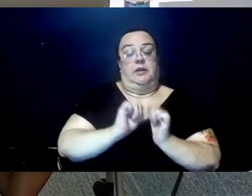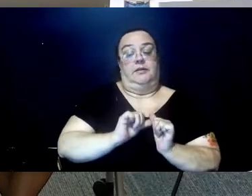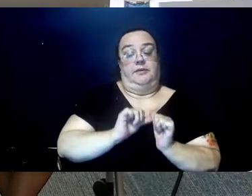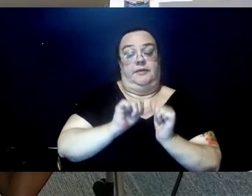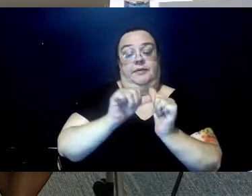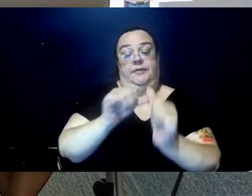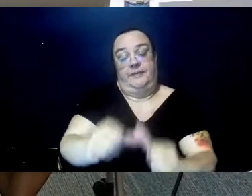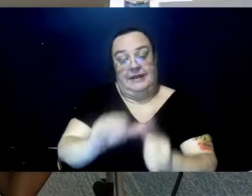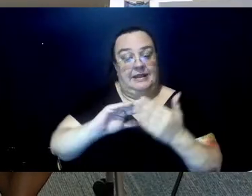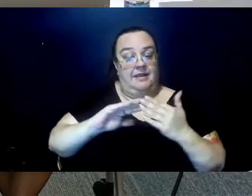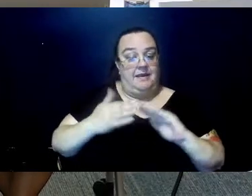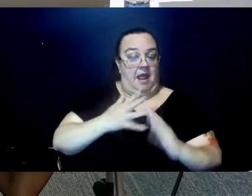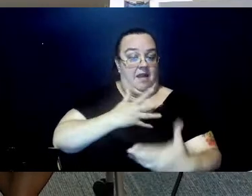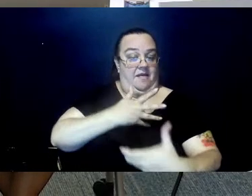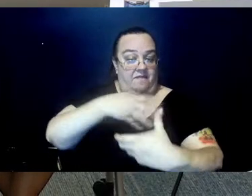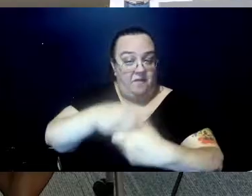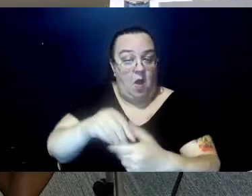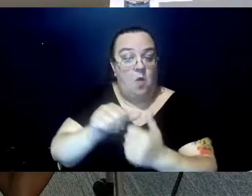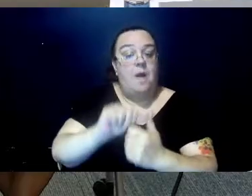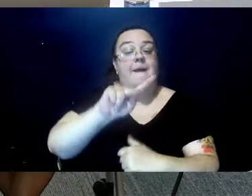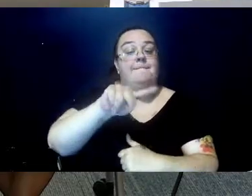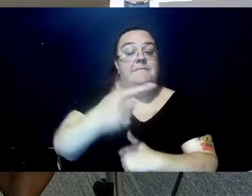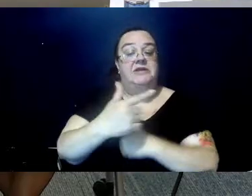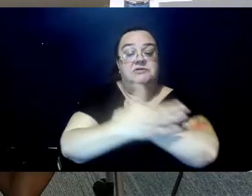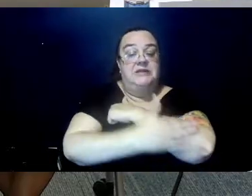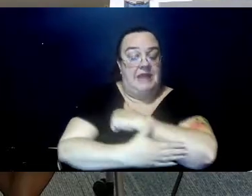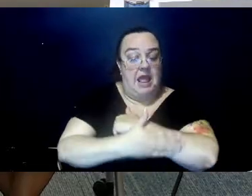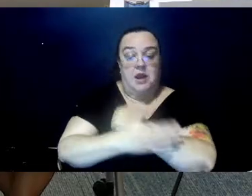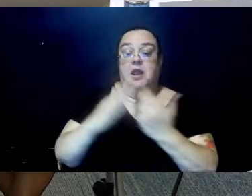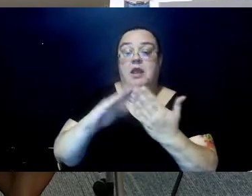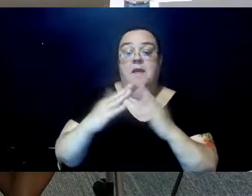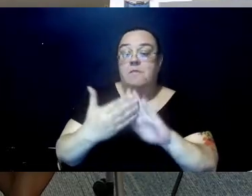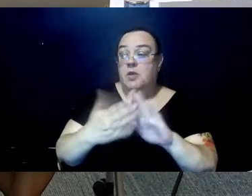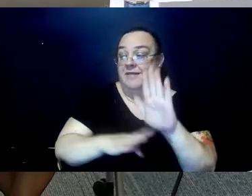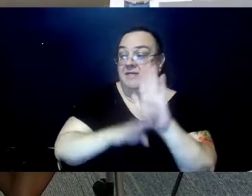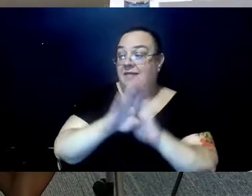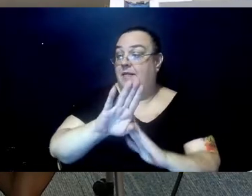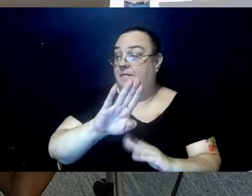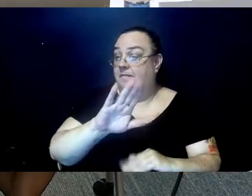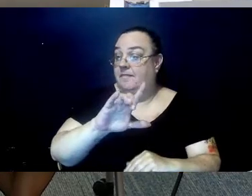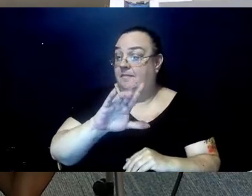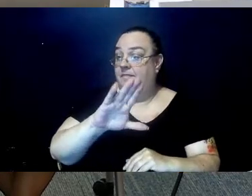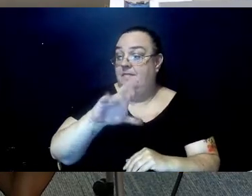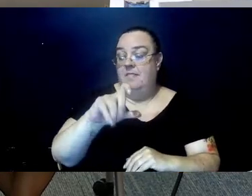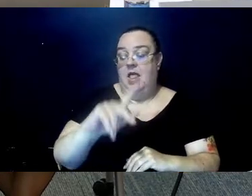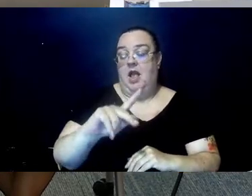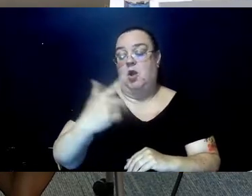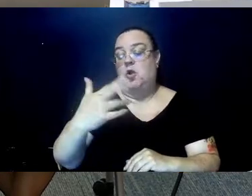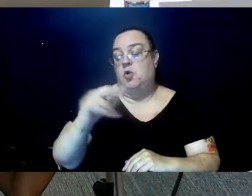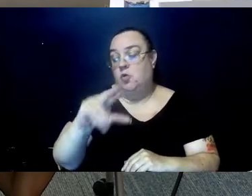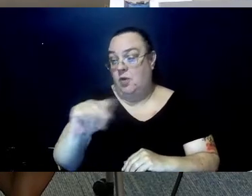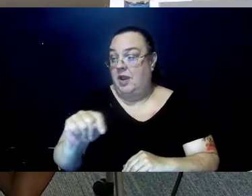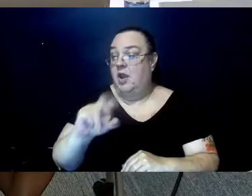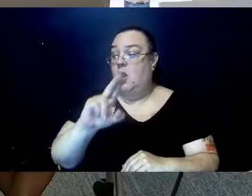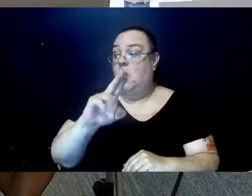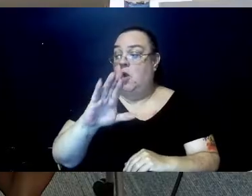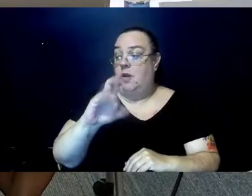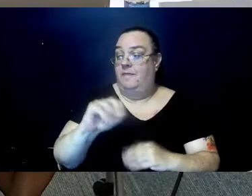participation on the Prince George's County Community Development Block Grant Urban County Program for federal fiscal year